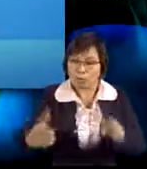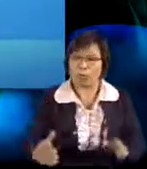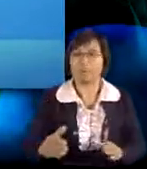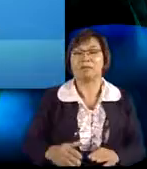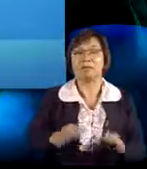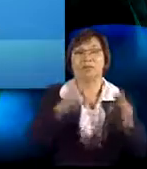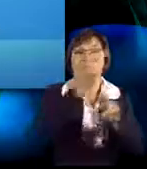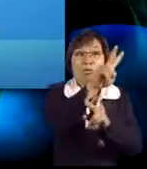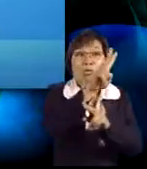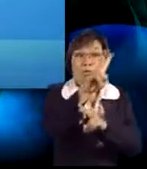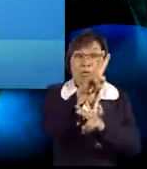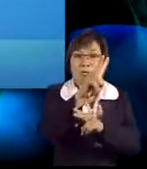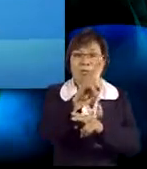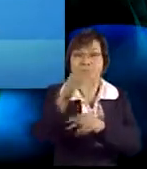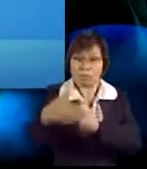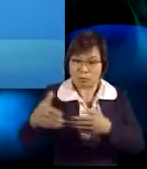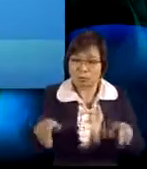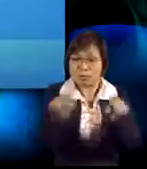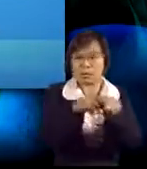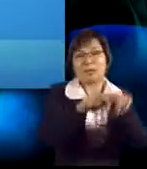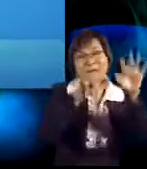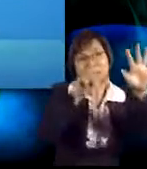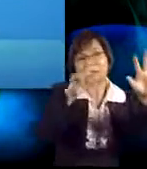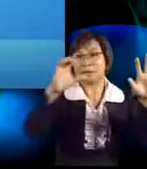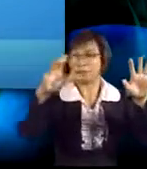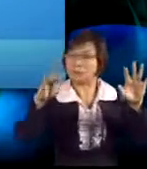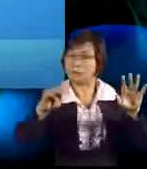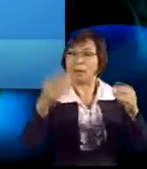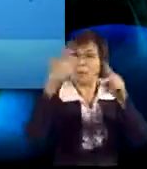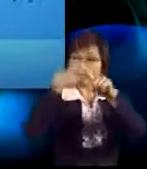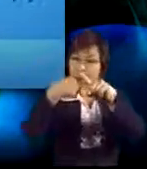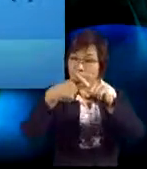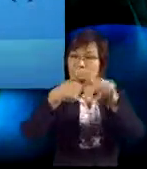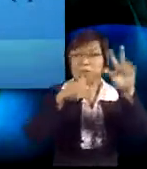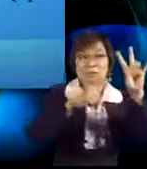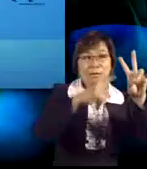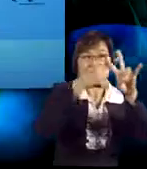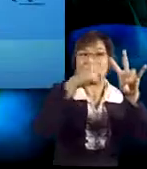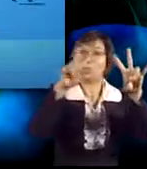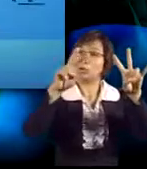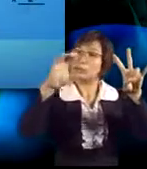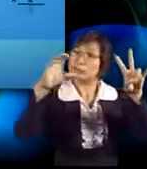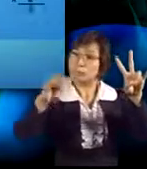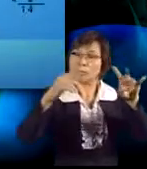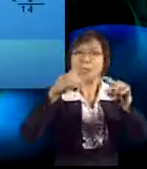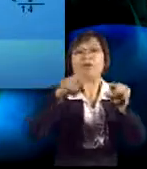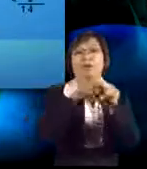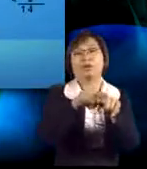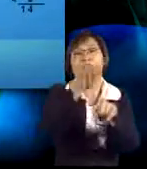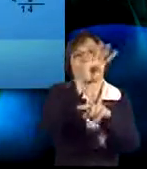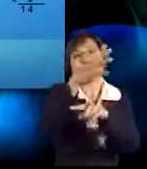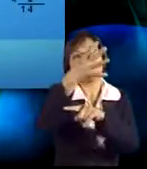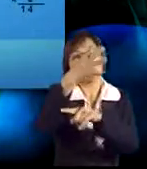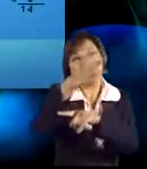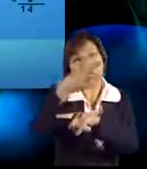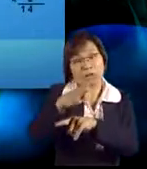So the volume of cuboid Q is equal to 7 centimeters multiplied by 2 centimeters equal to 14.